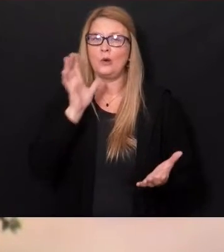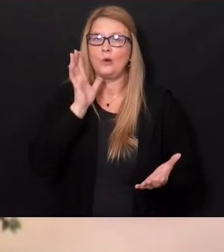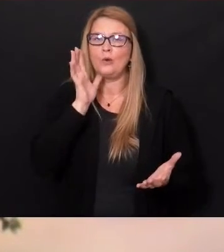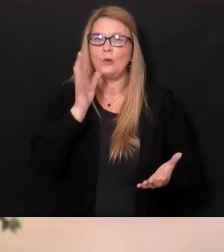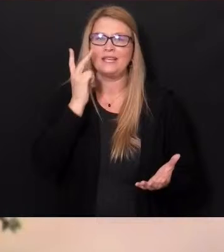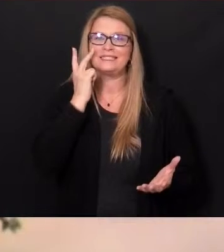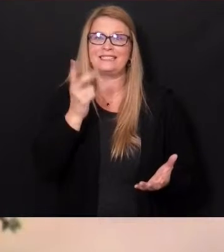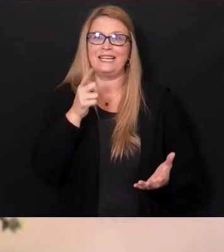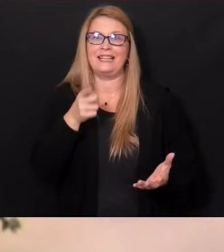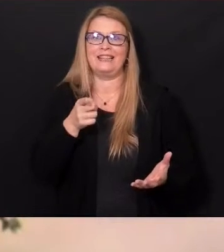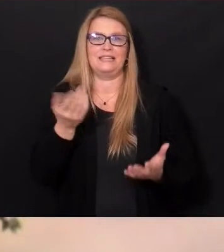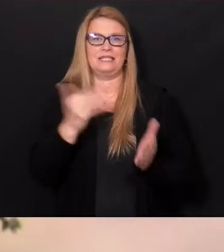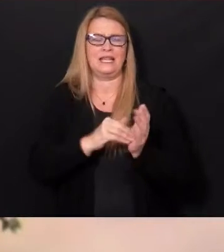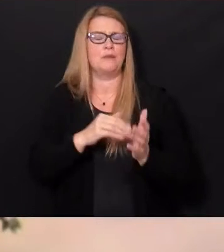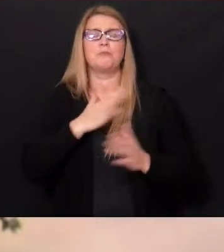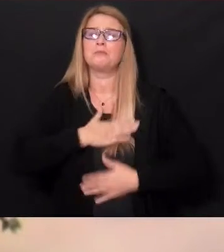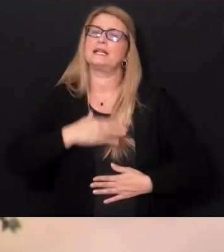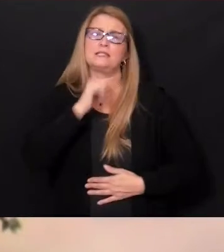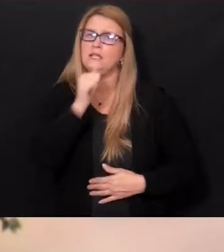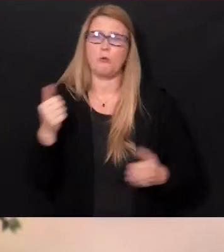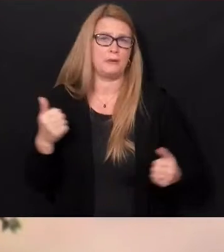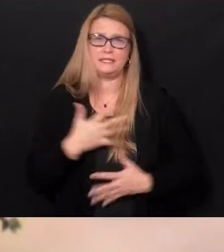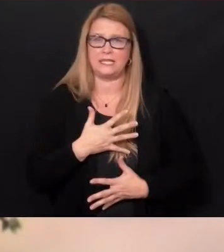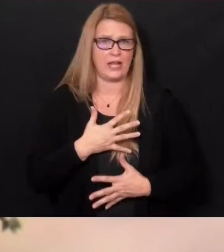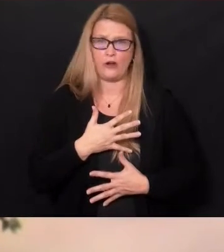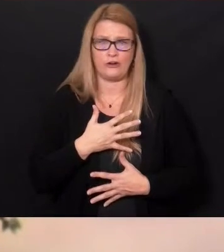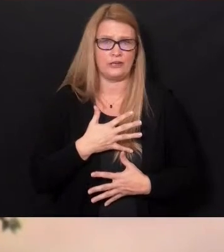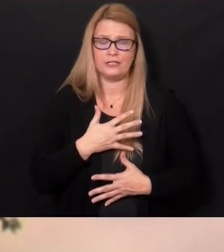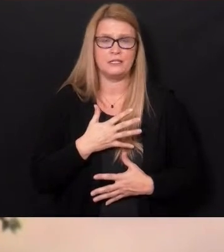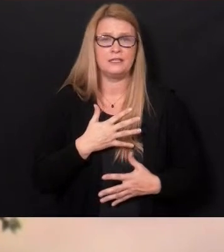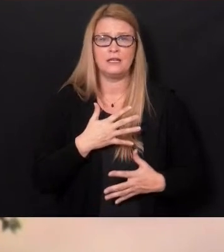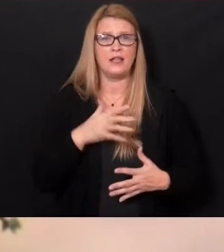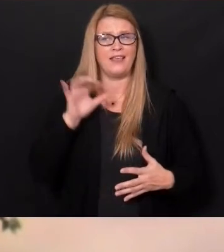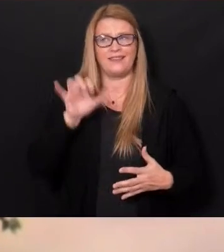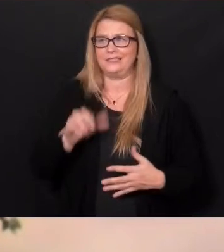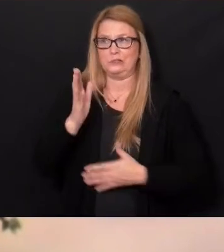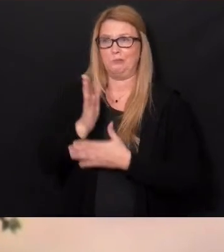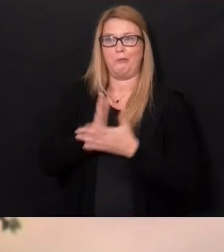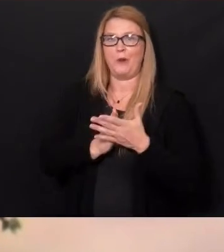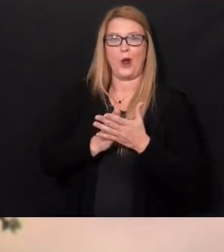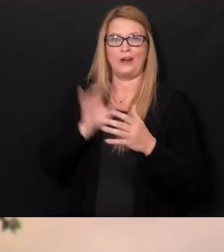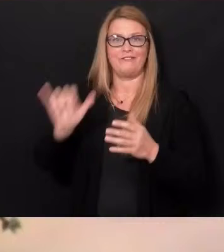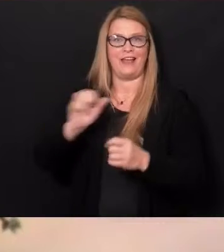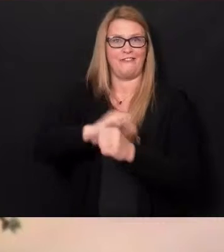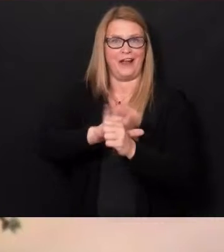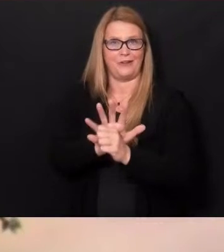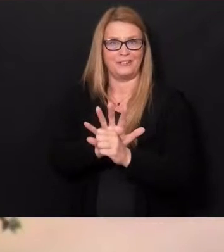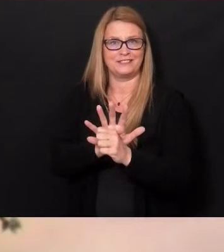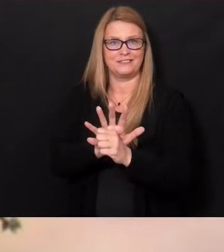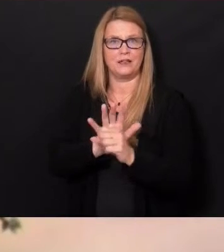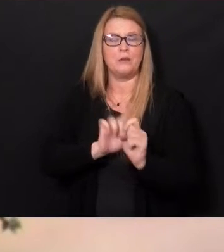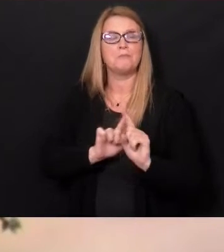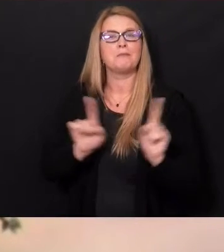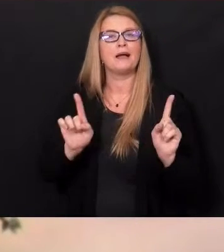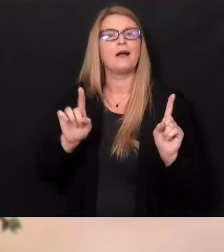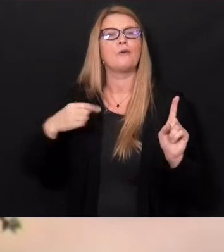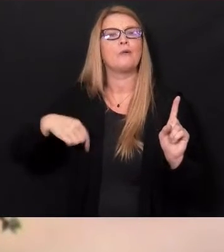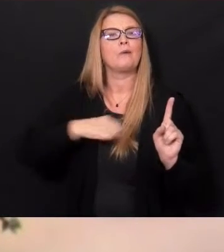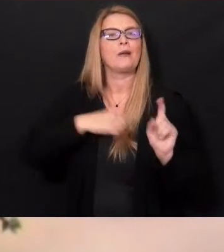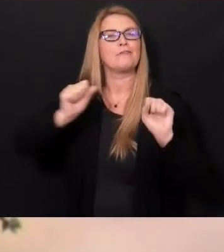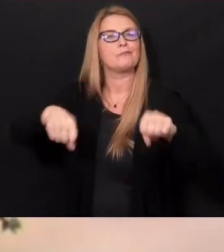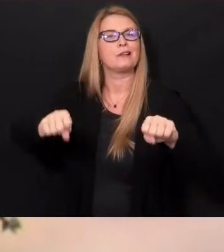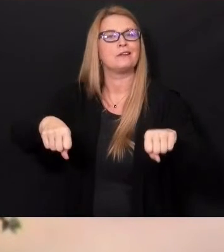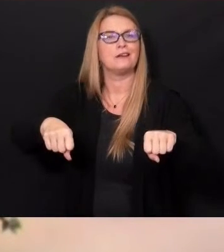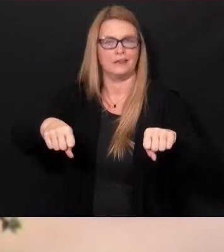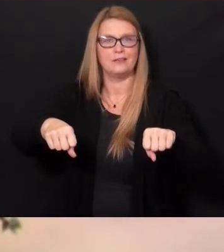should be not scared of this. This is just part of the unfolding of this virus, but we have the capabilities